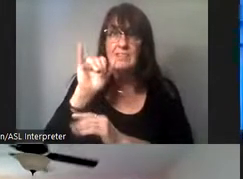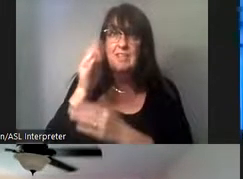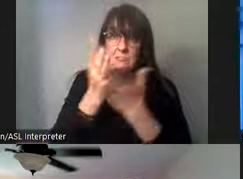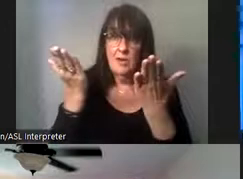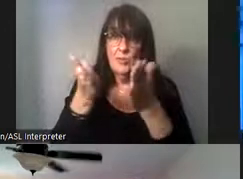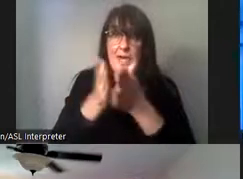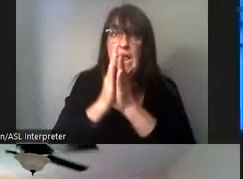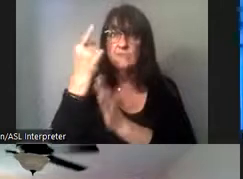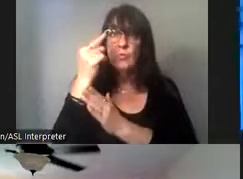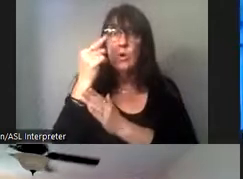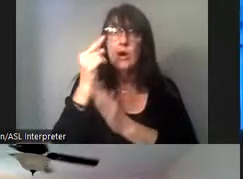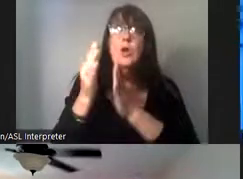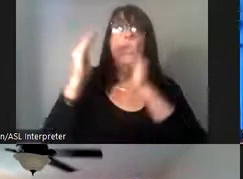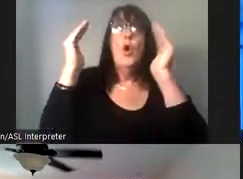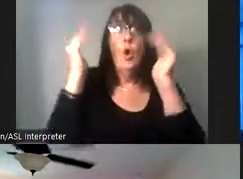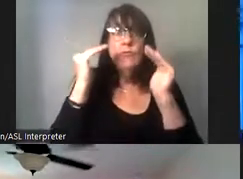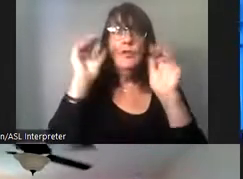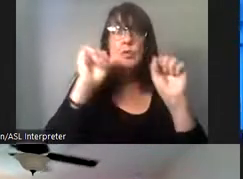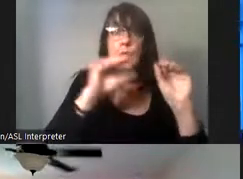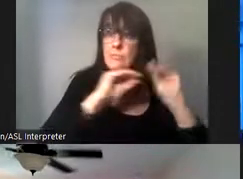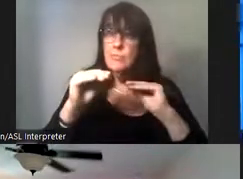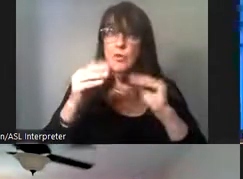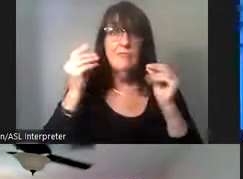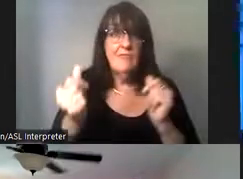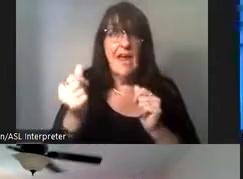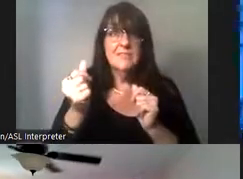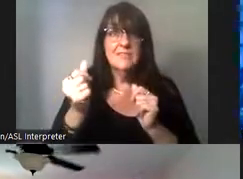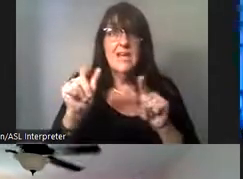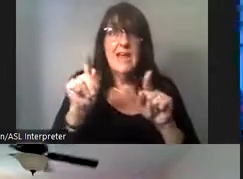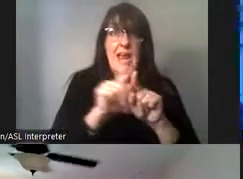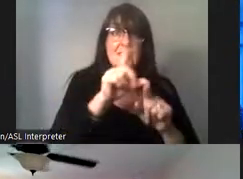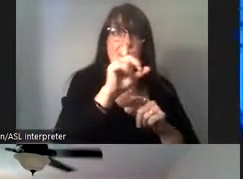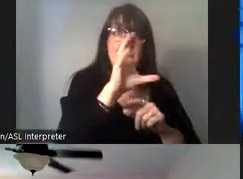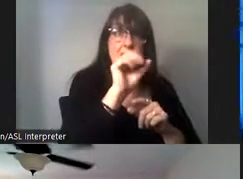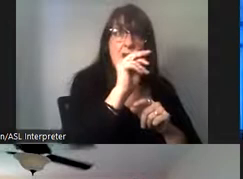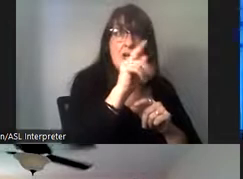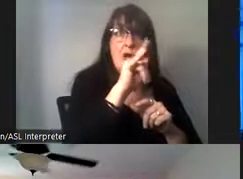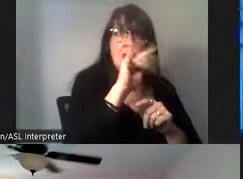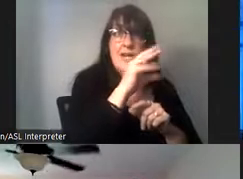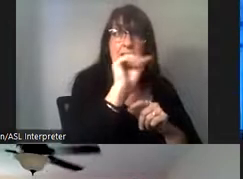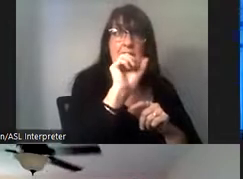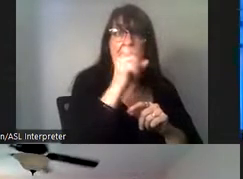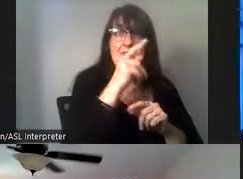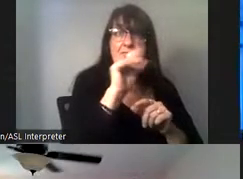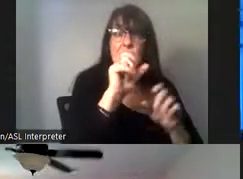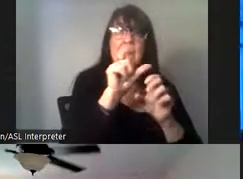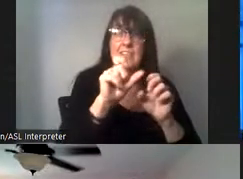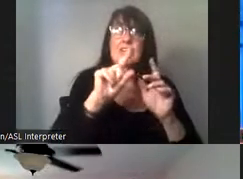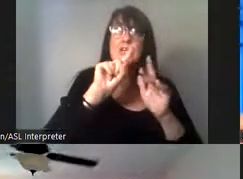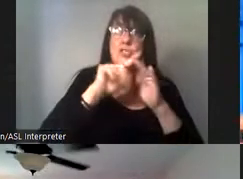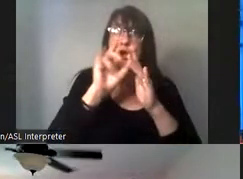asking for, and hopefully we'll be able to move as fast on those things as we did on concrete and asphalt and get them into real projects.